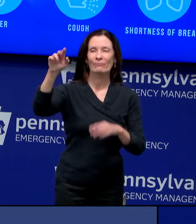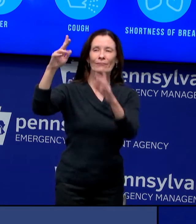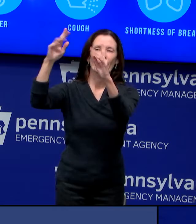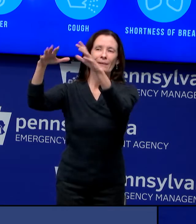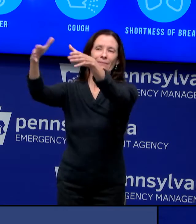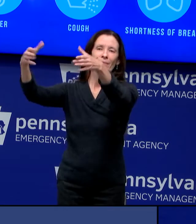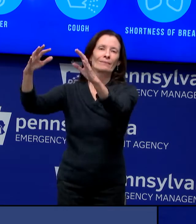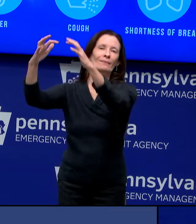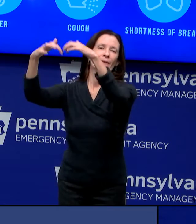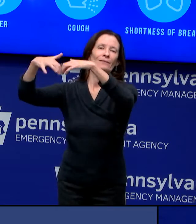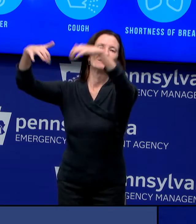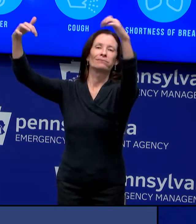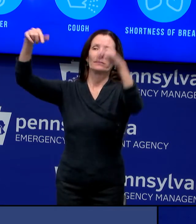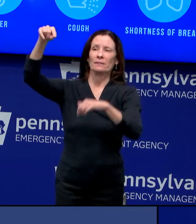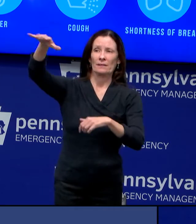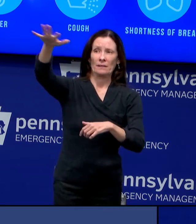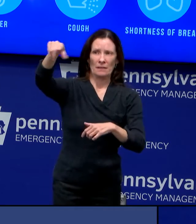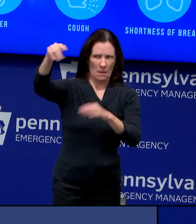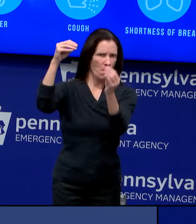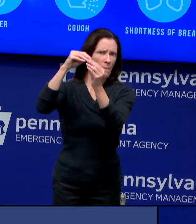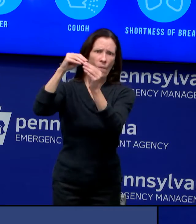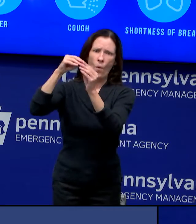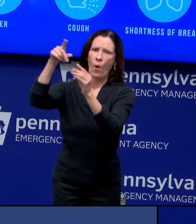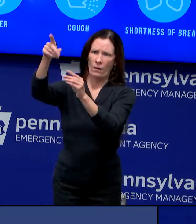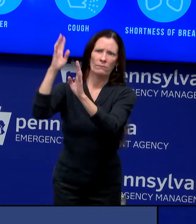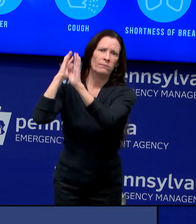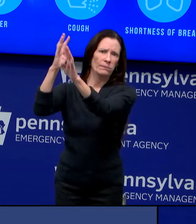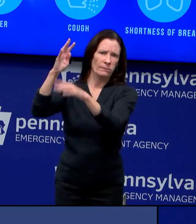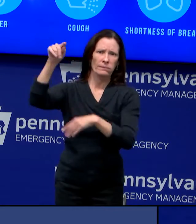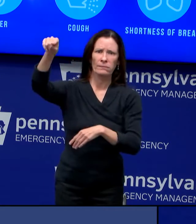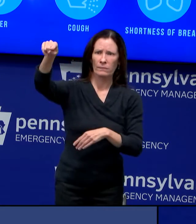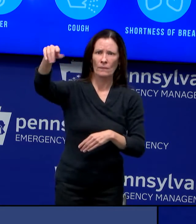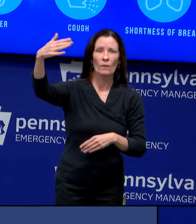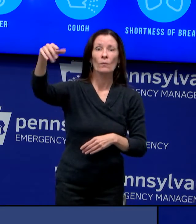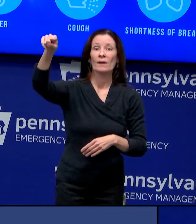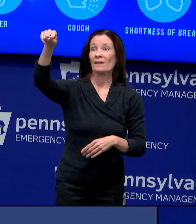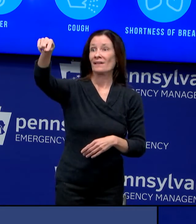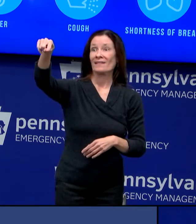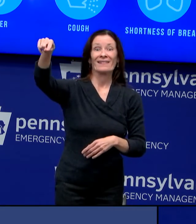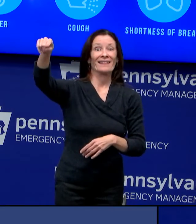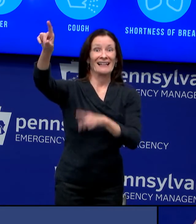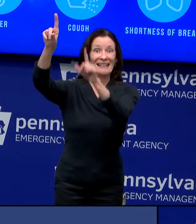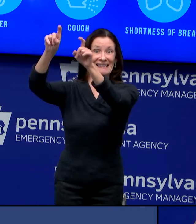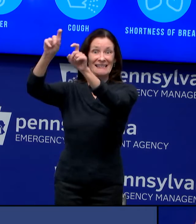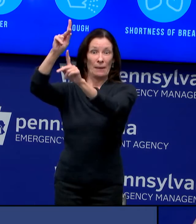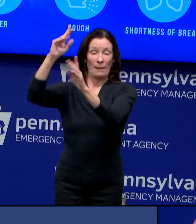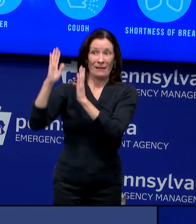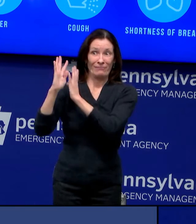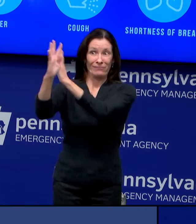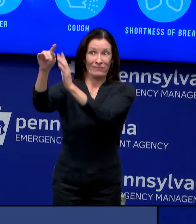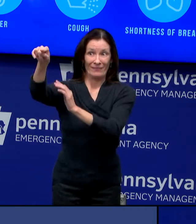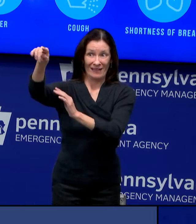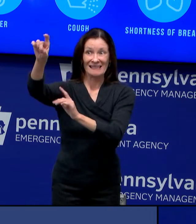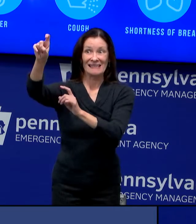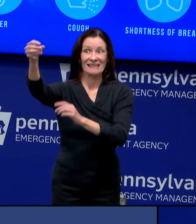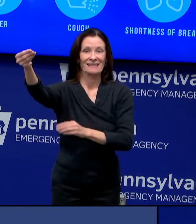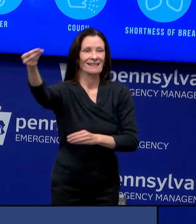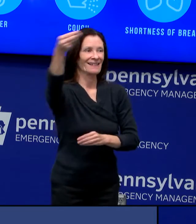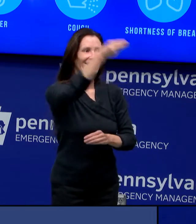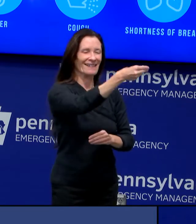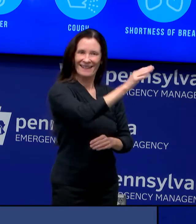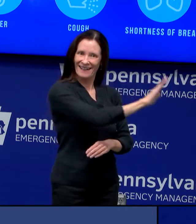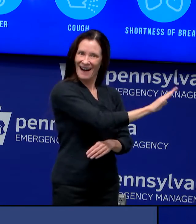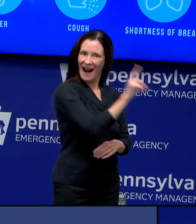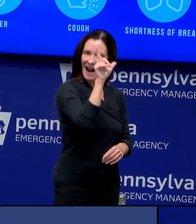our laboratory in Exton. But also, hospitals and health systems throughout the state are doing testing. They're